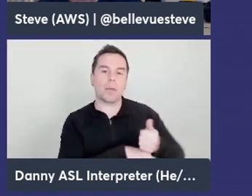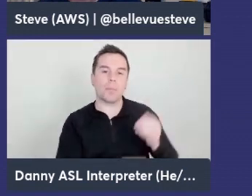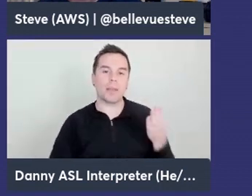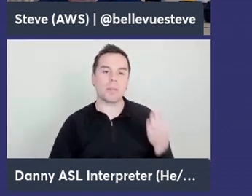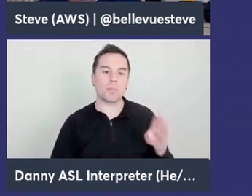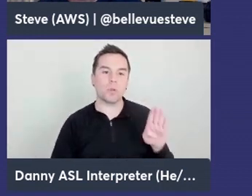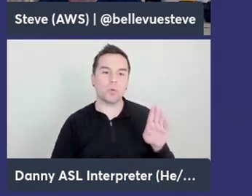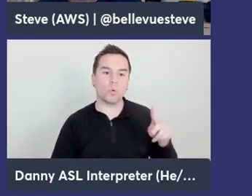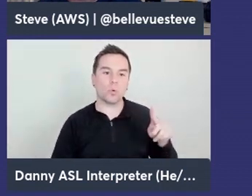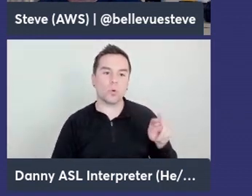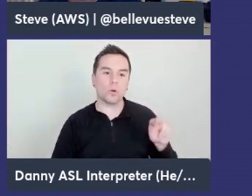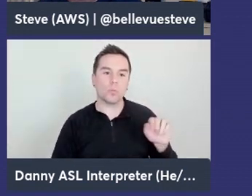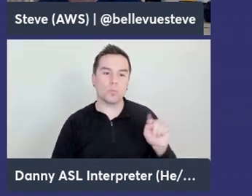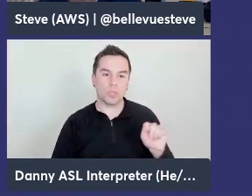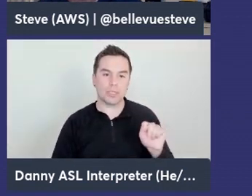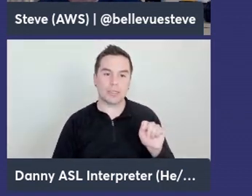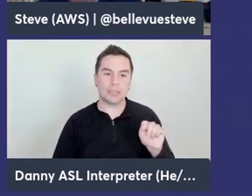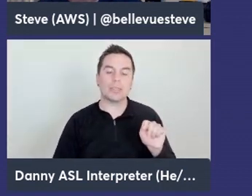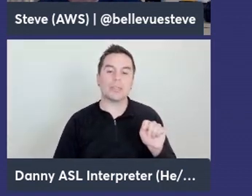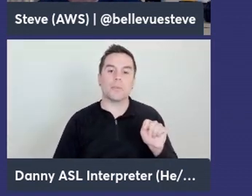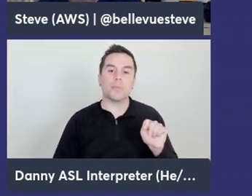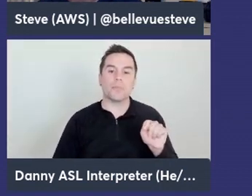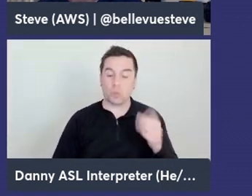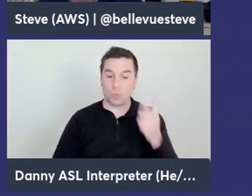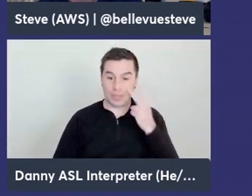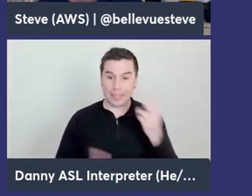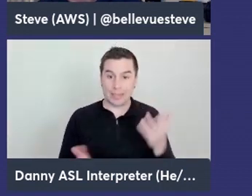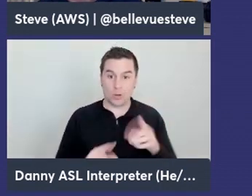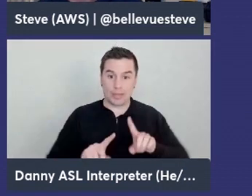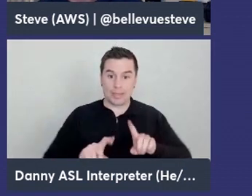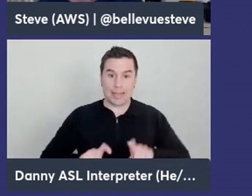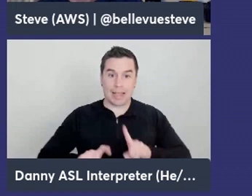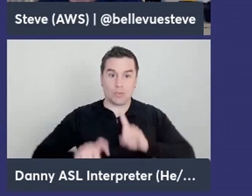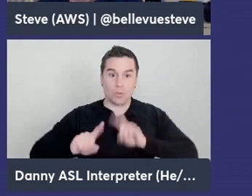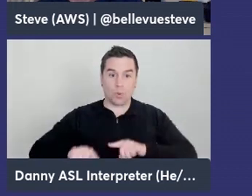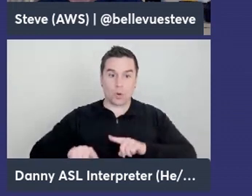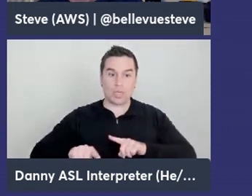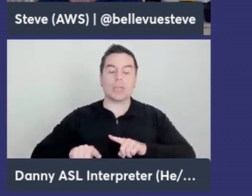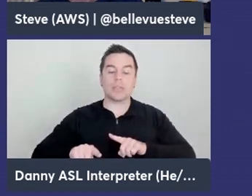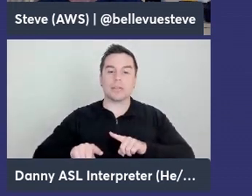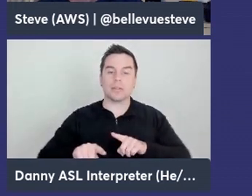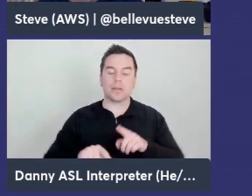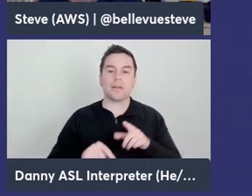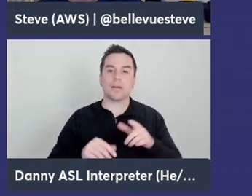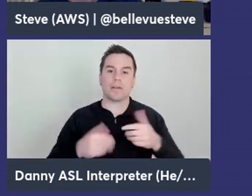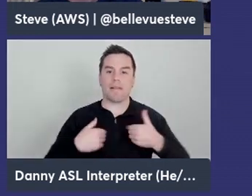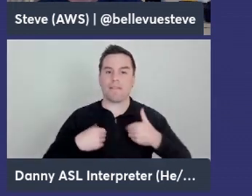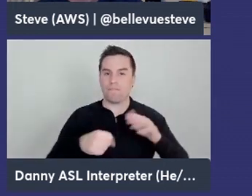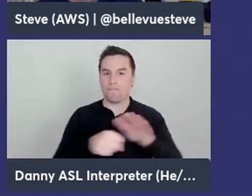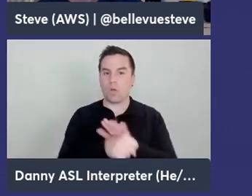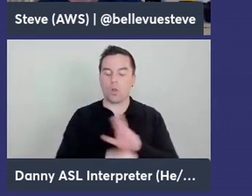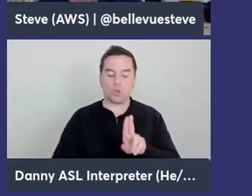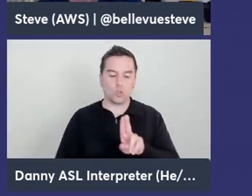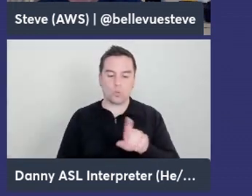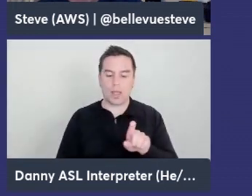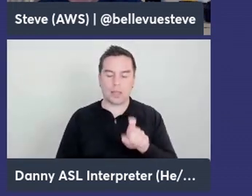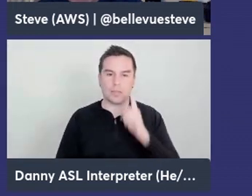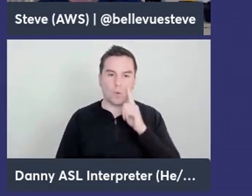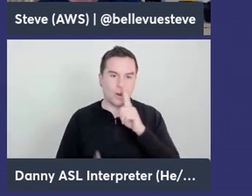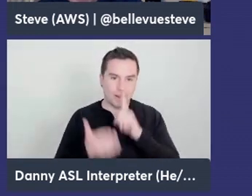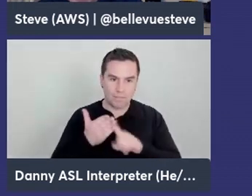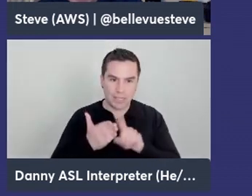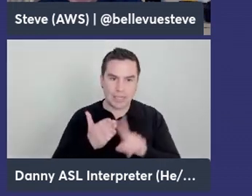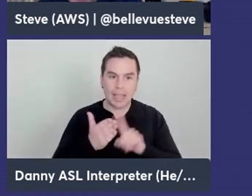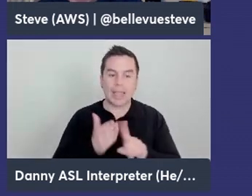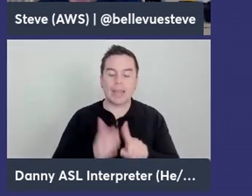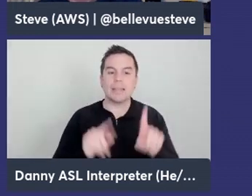want. But we'll see here the test reporting. It actually outputted it. And we come with full UX for investigating those test